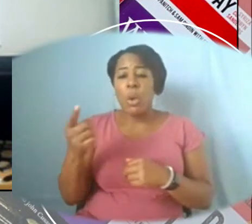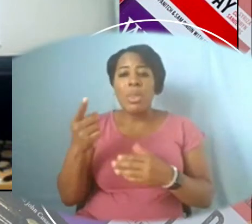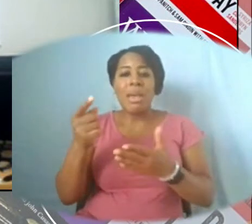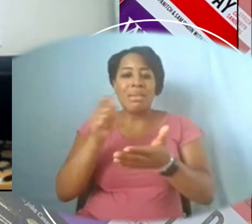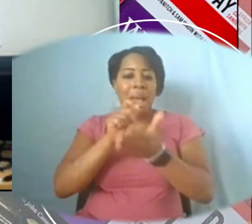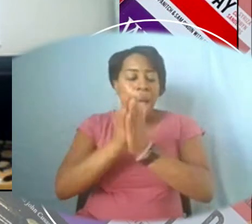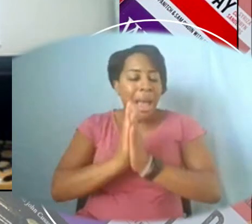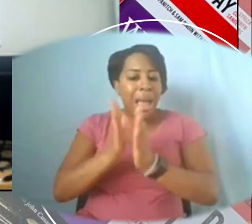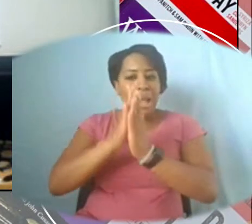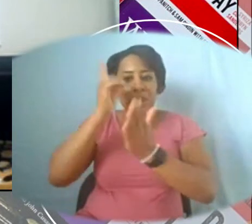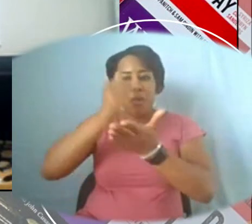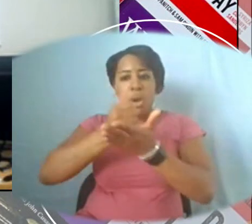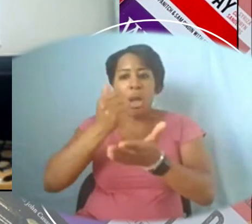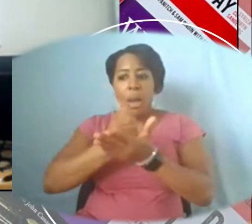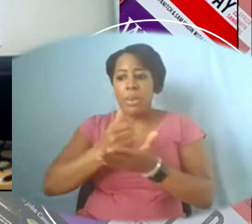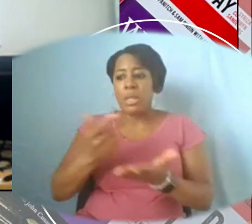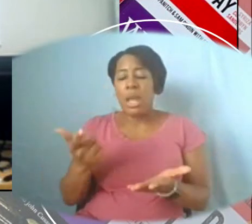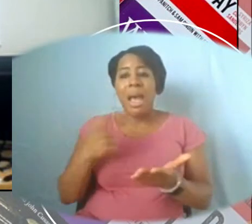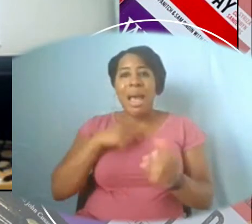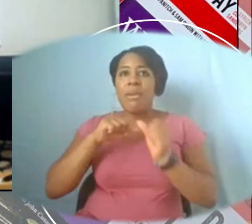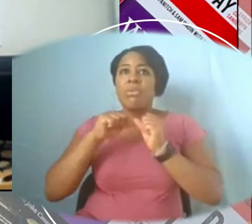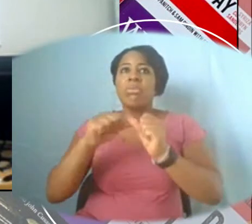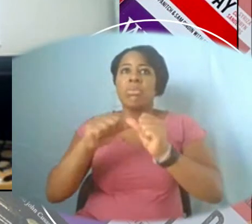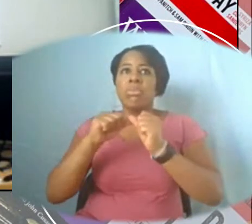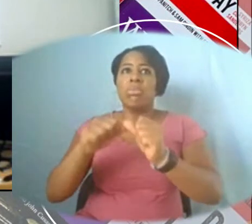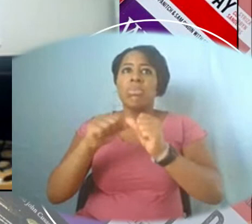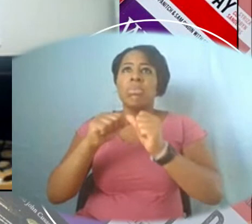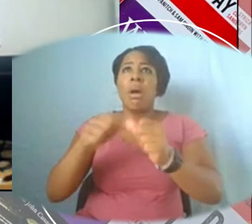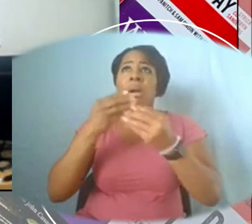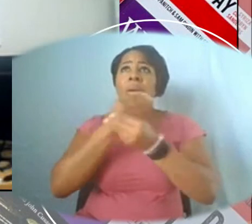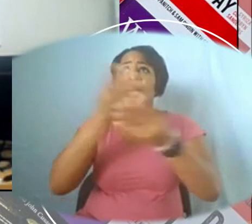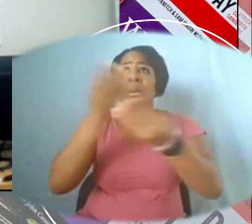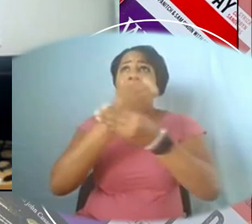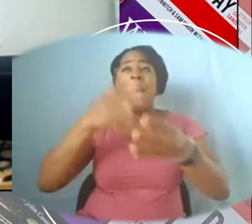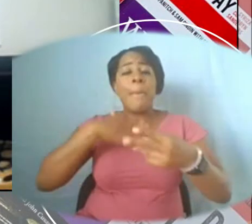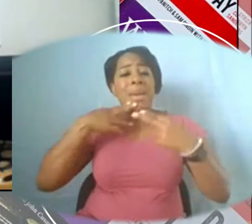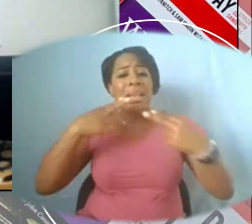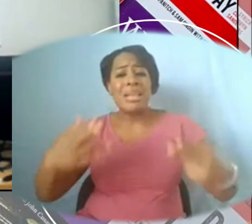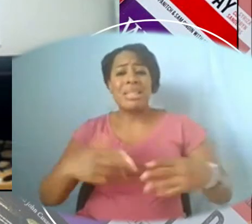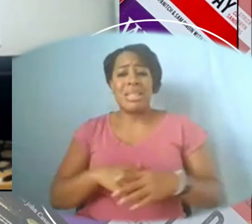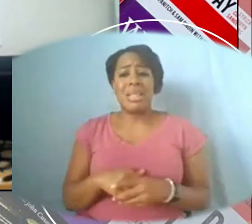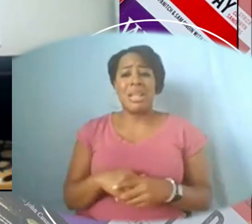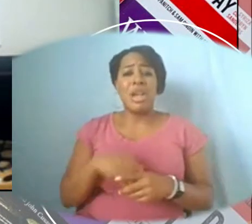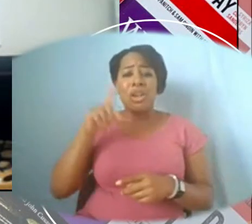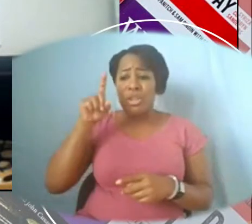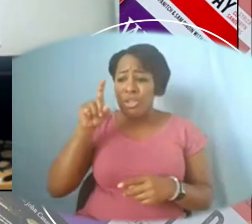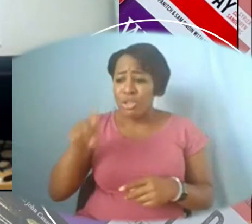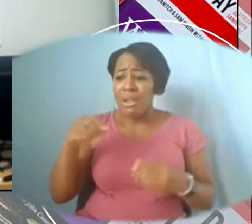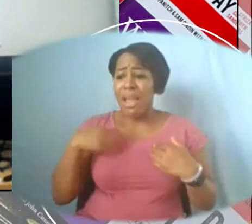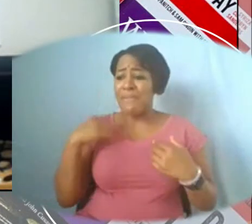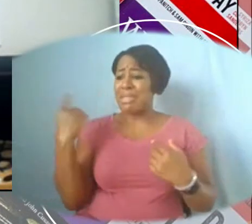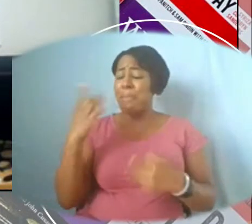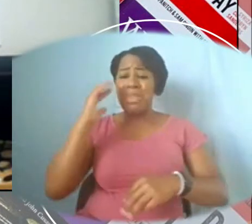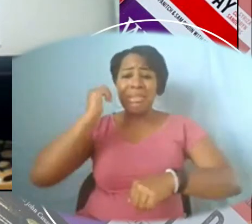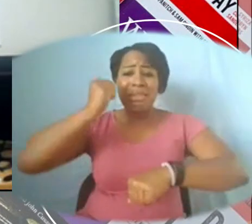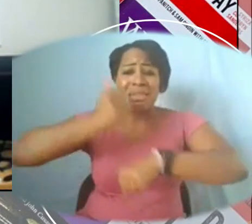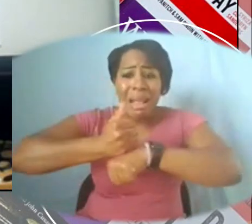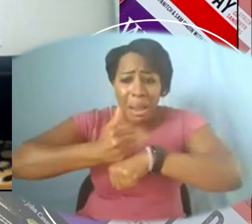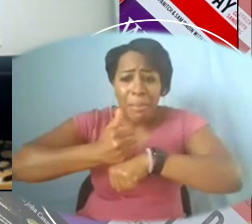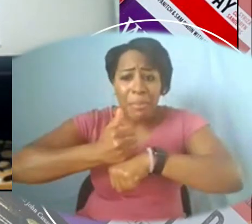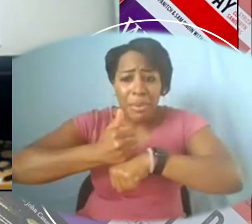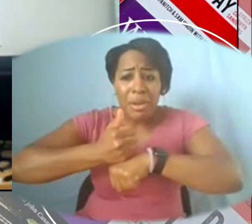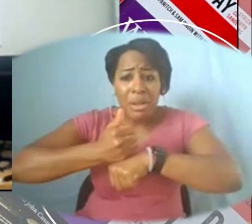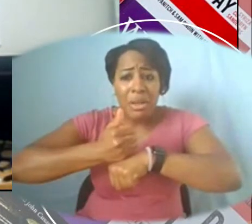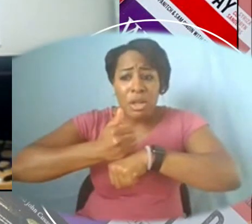innocence for over 40 years, there should be some type of mechanism in place where this person should be able to